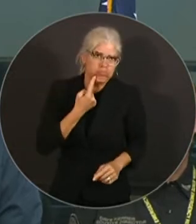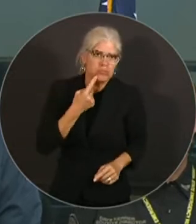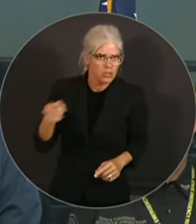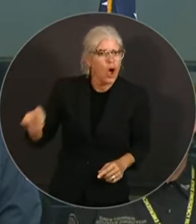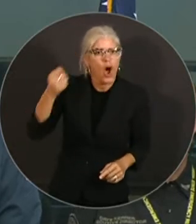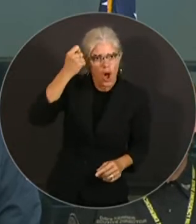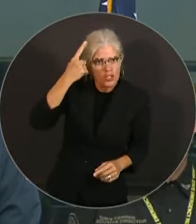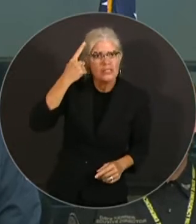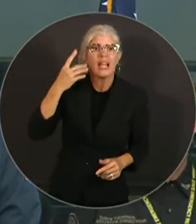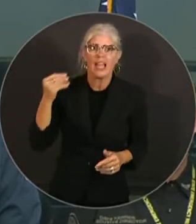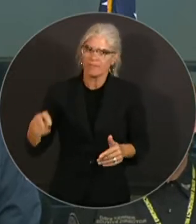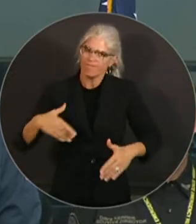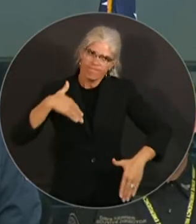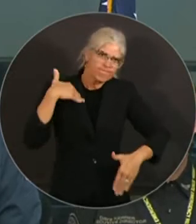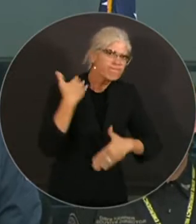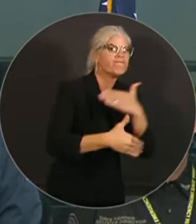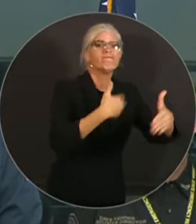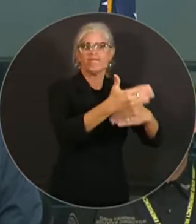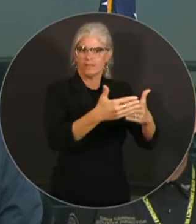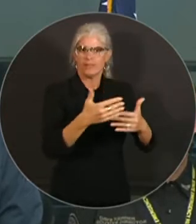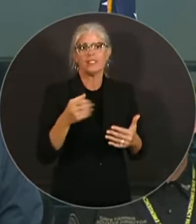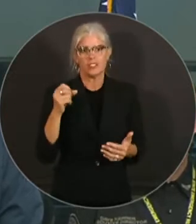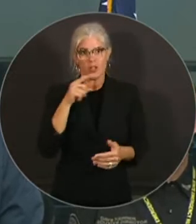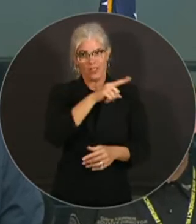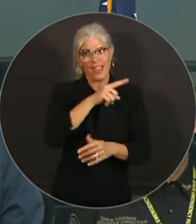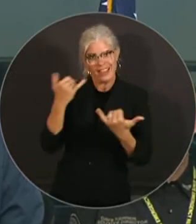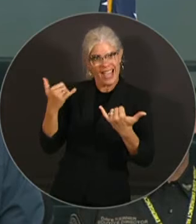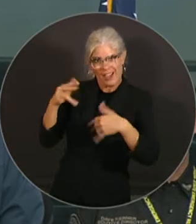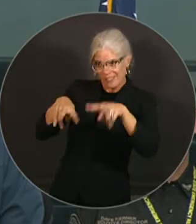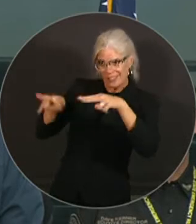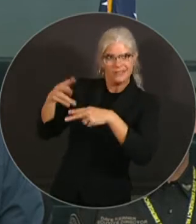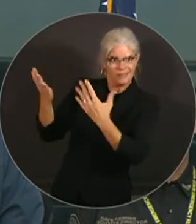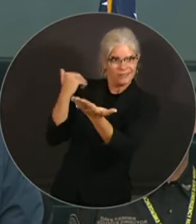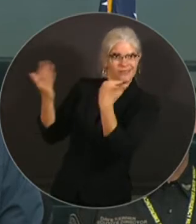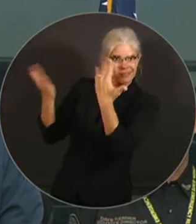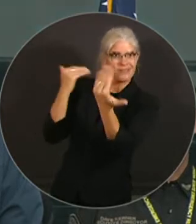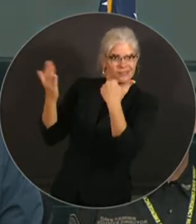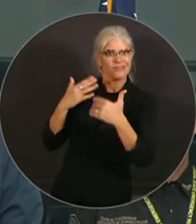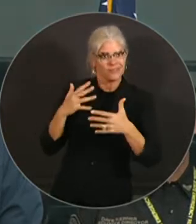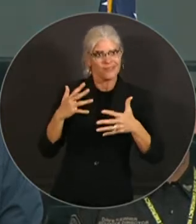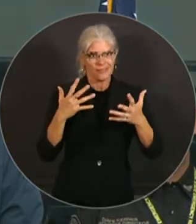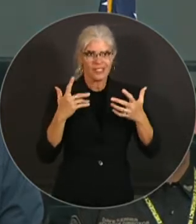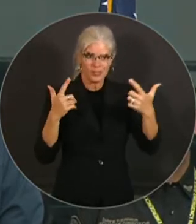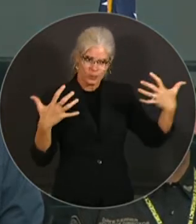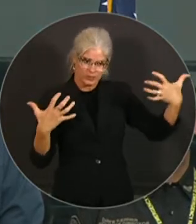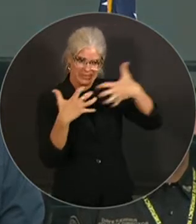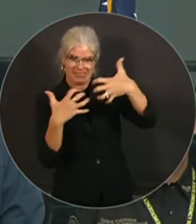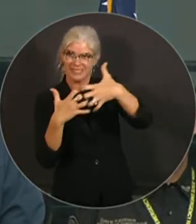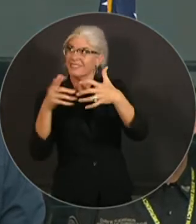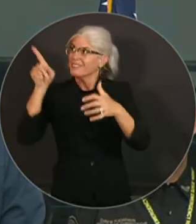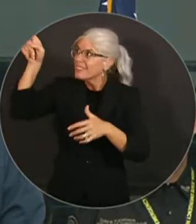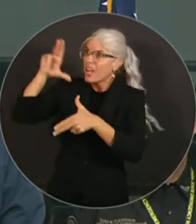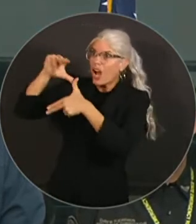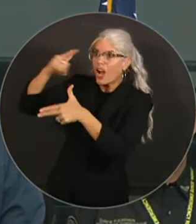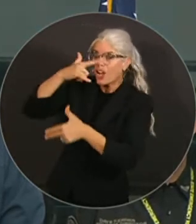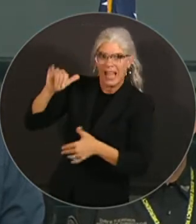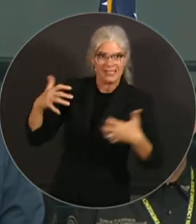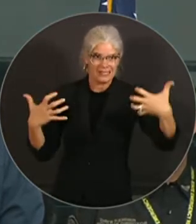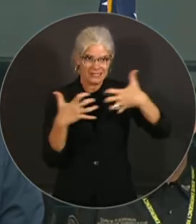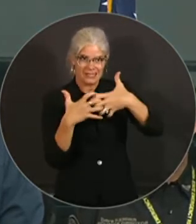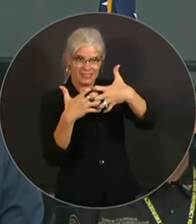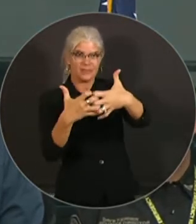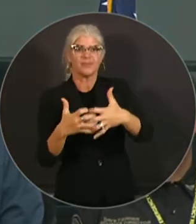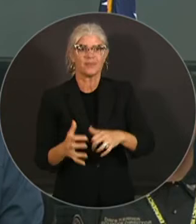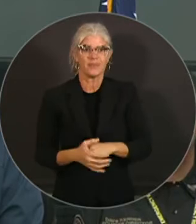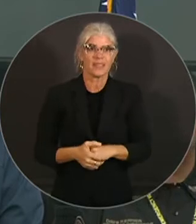have been marshaled are being marshaled commensurate to the threat that it poses to the state, but particularly to that